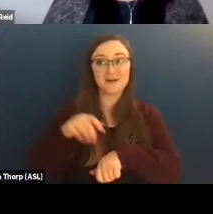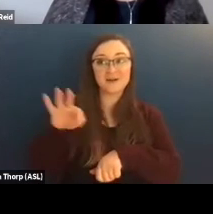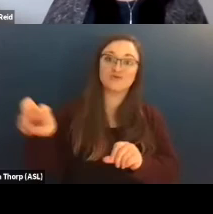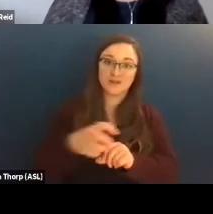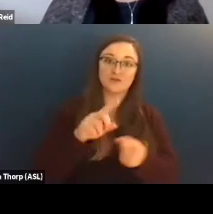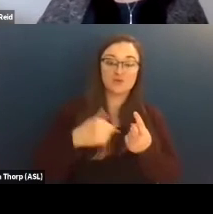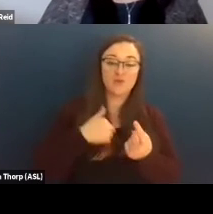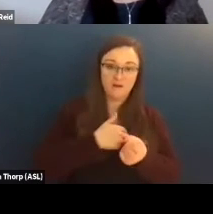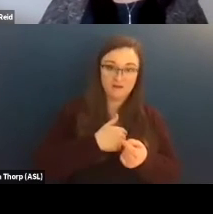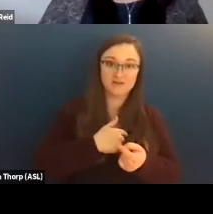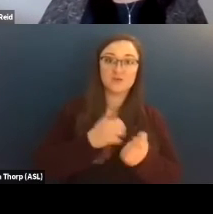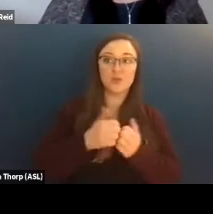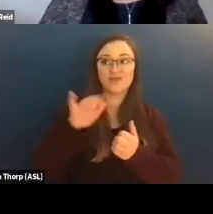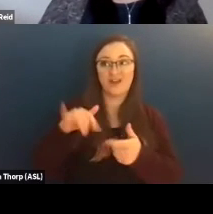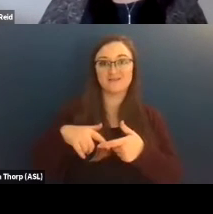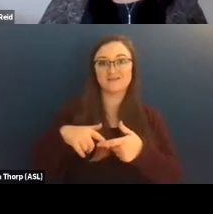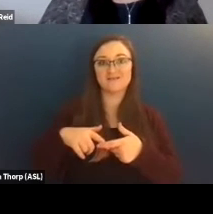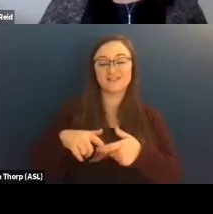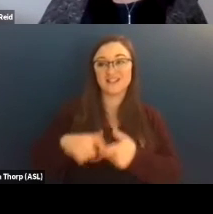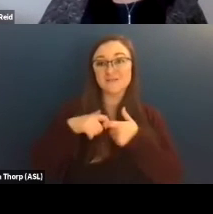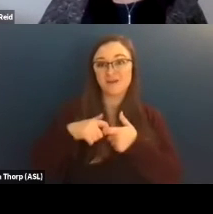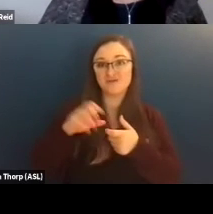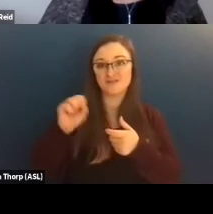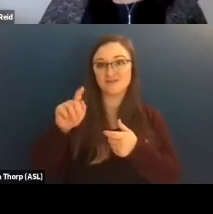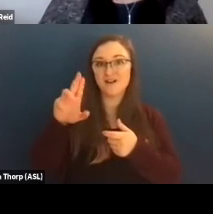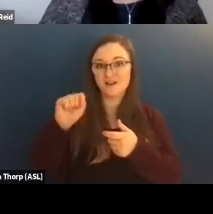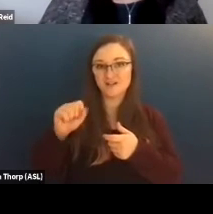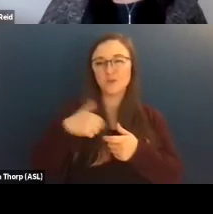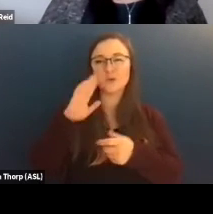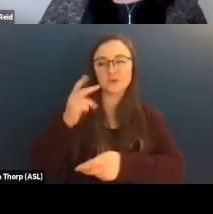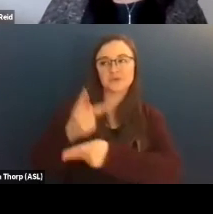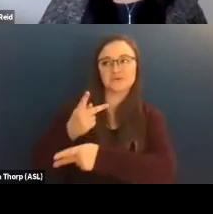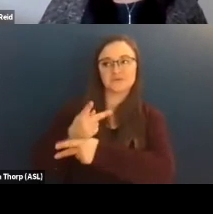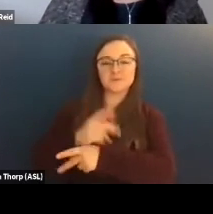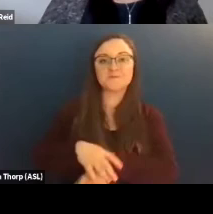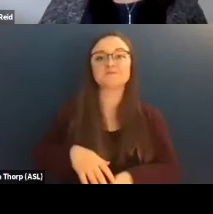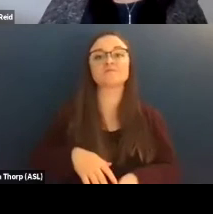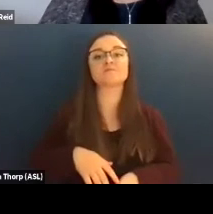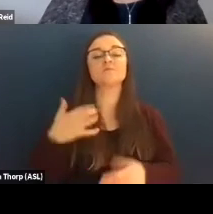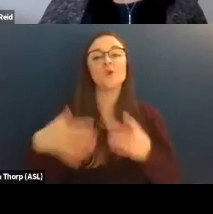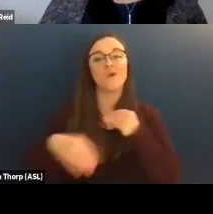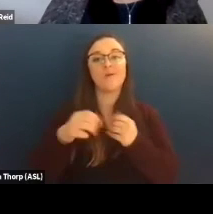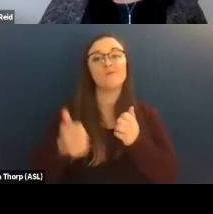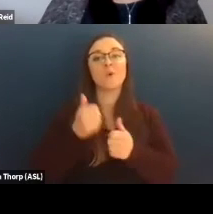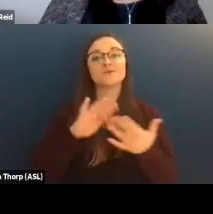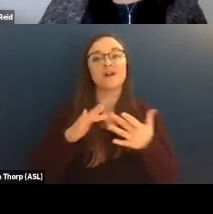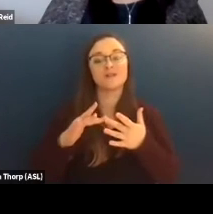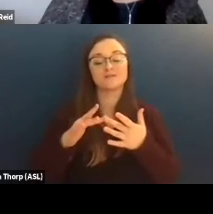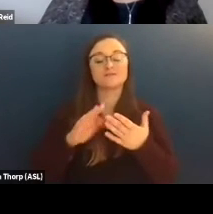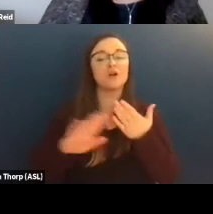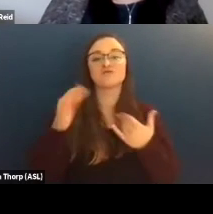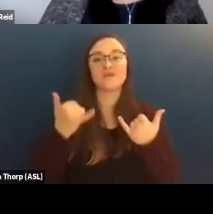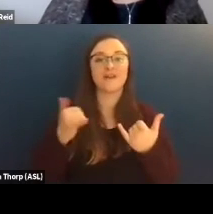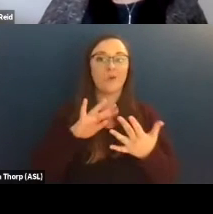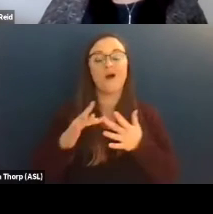us in that status. I do want to add that most colleges are working remotely in a lot of our